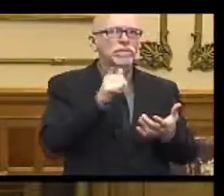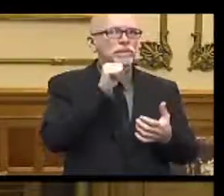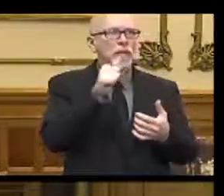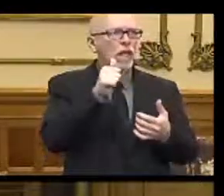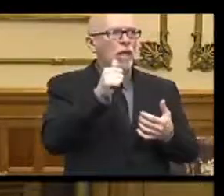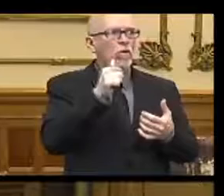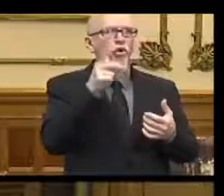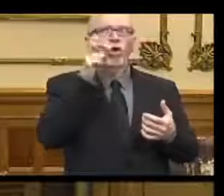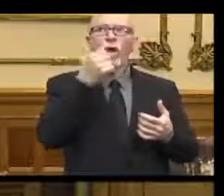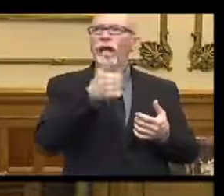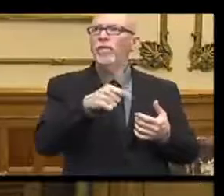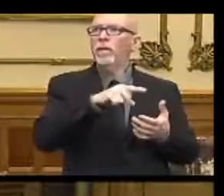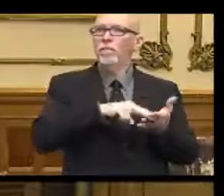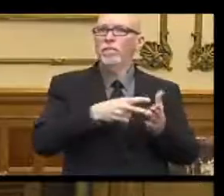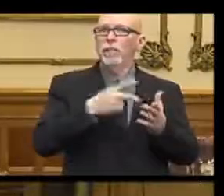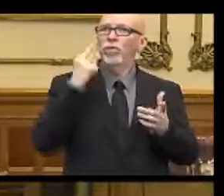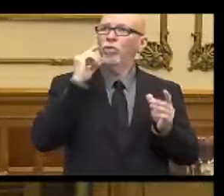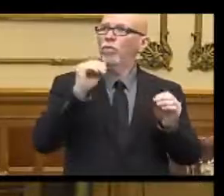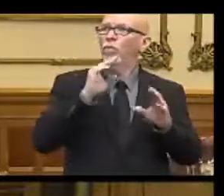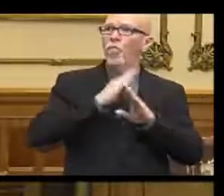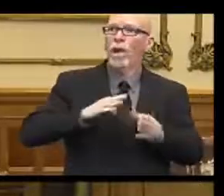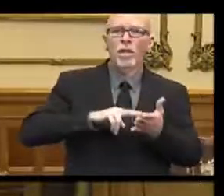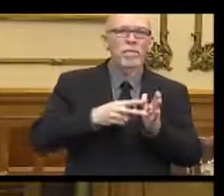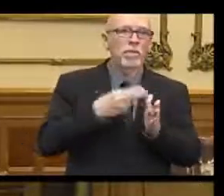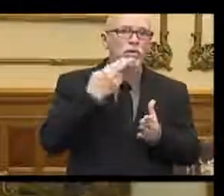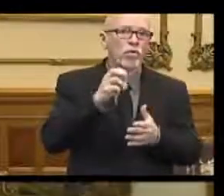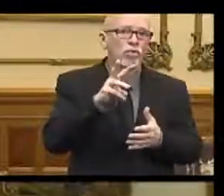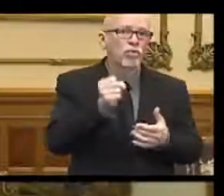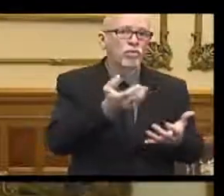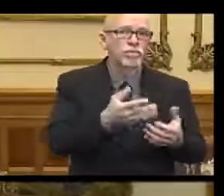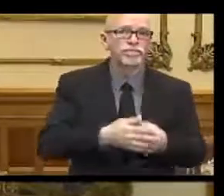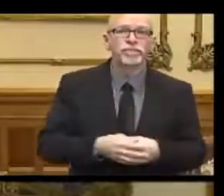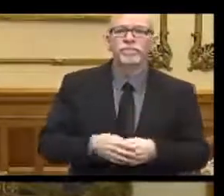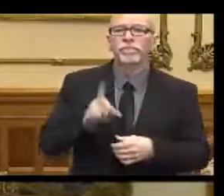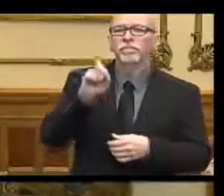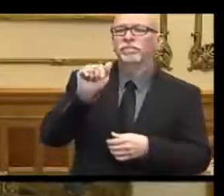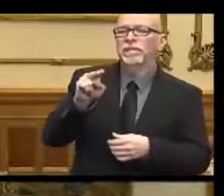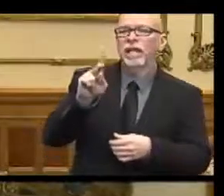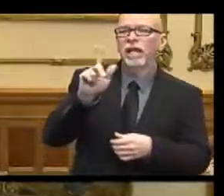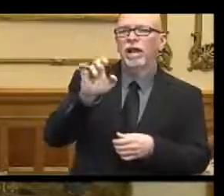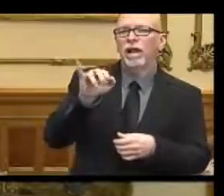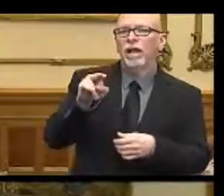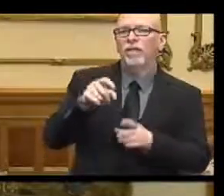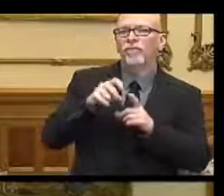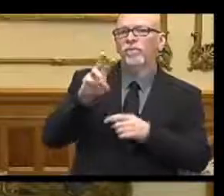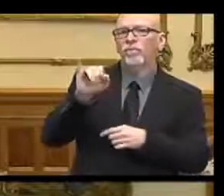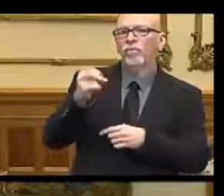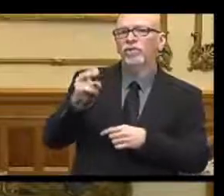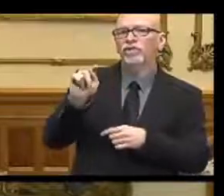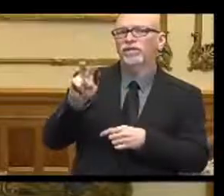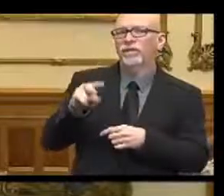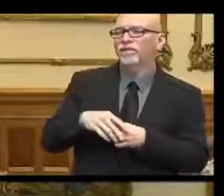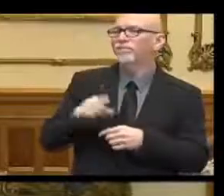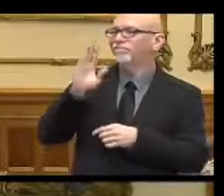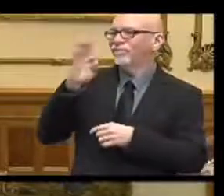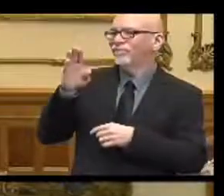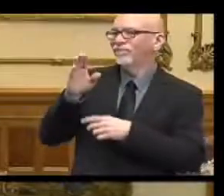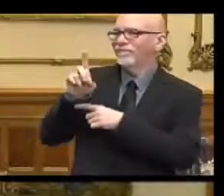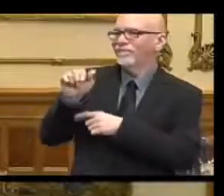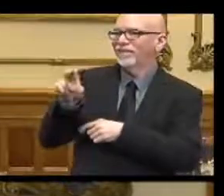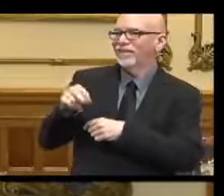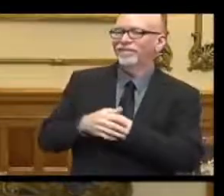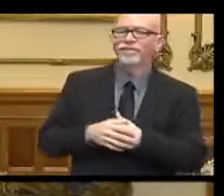radar, so I think that is a no news is good news. Dan Klein, Wish TV. Good afternoon, Dan.